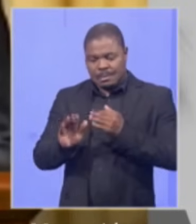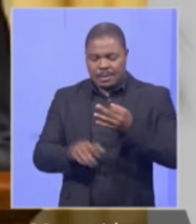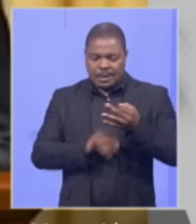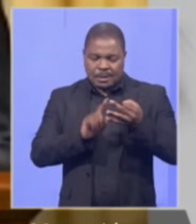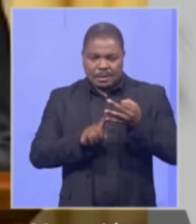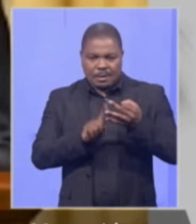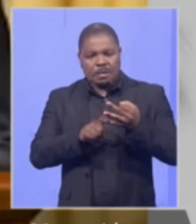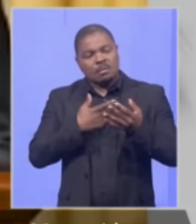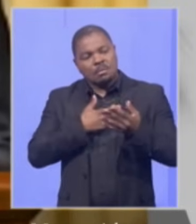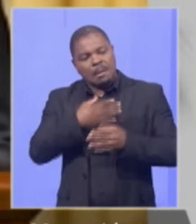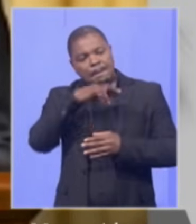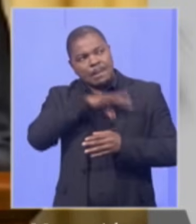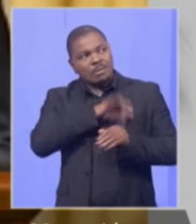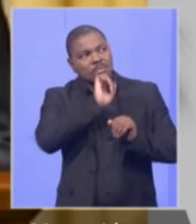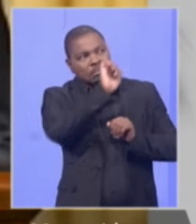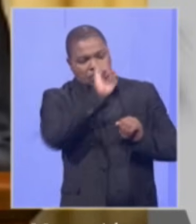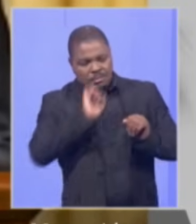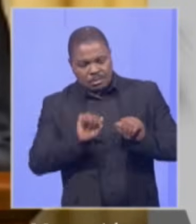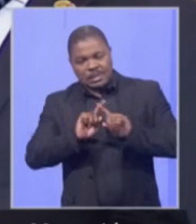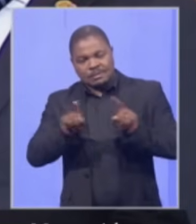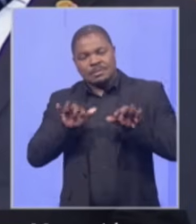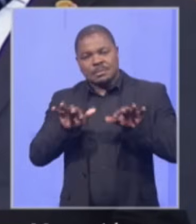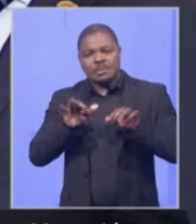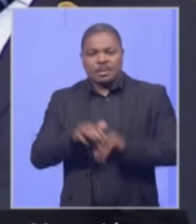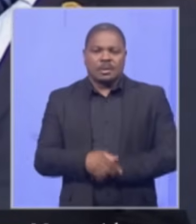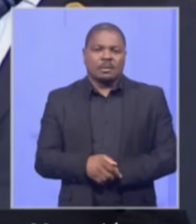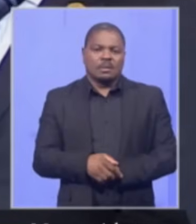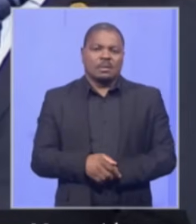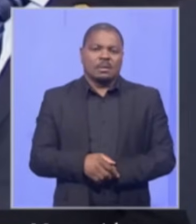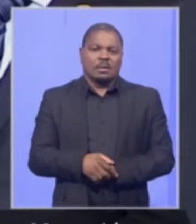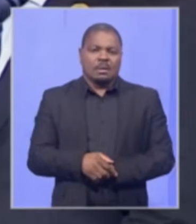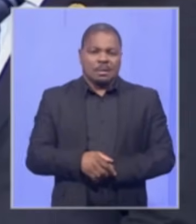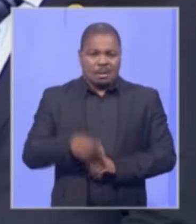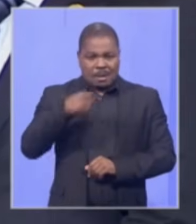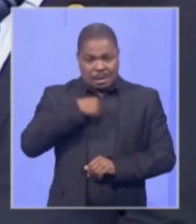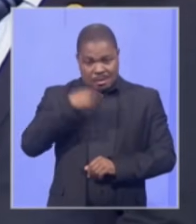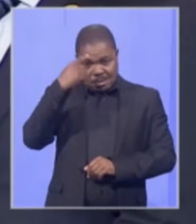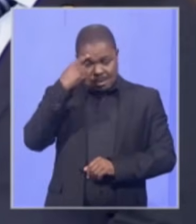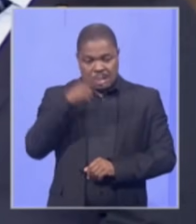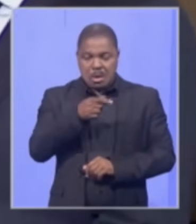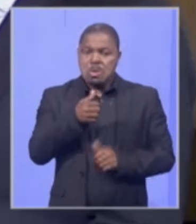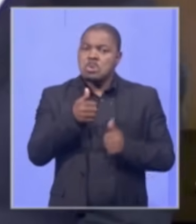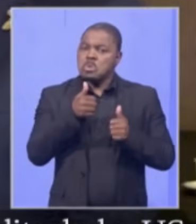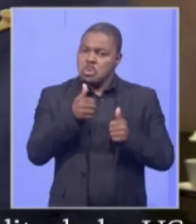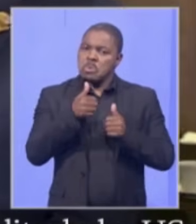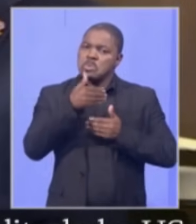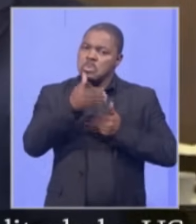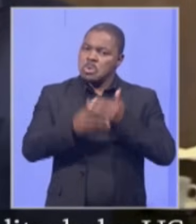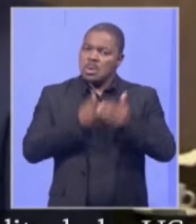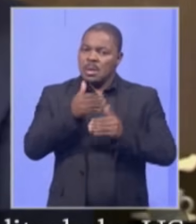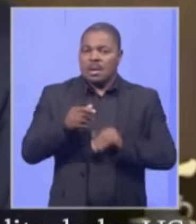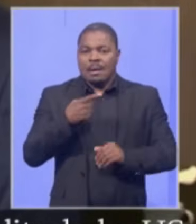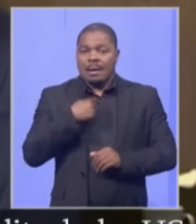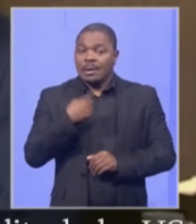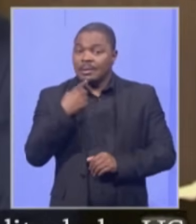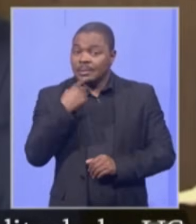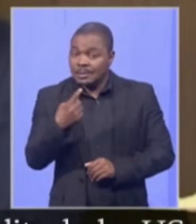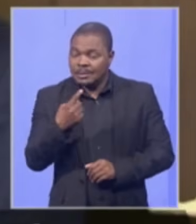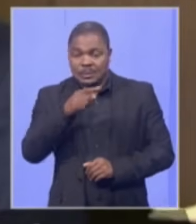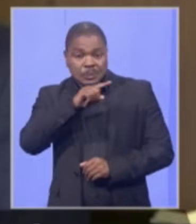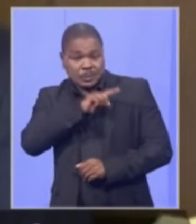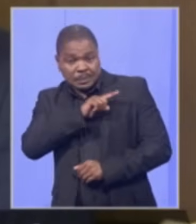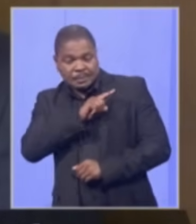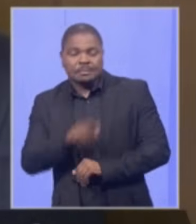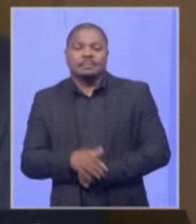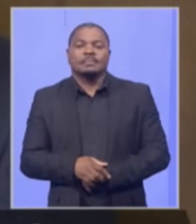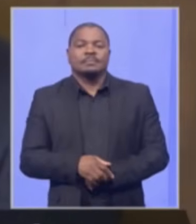benefit for our respective peoples. Firstly, I think it's a very good development. I say so because